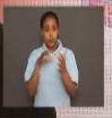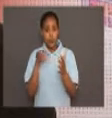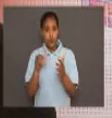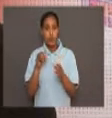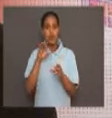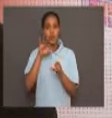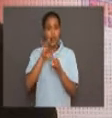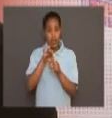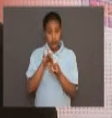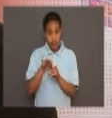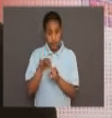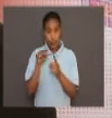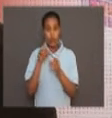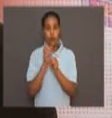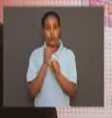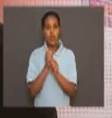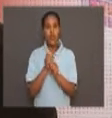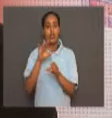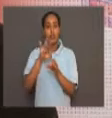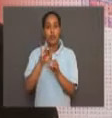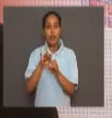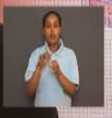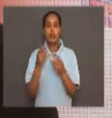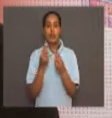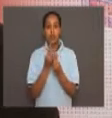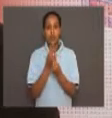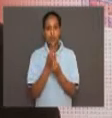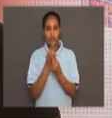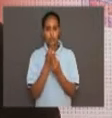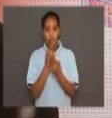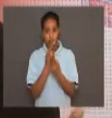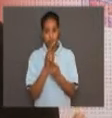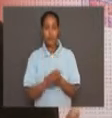by plants to make plant proteins.